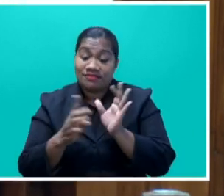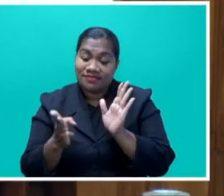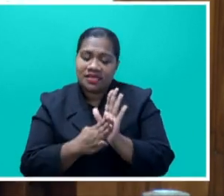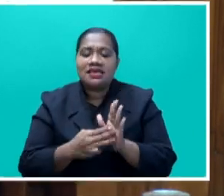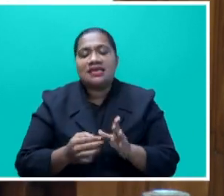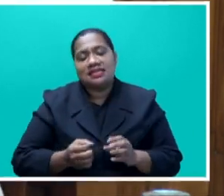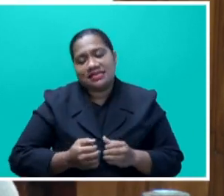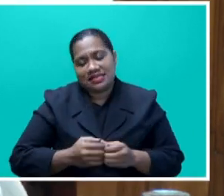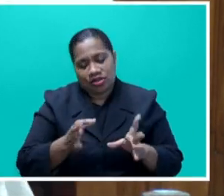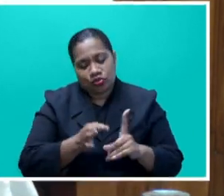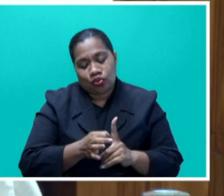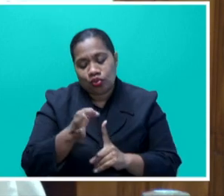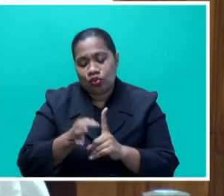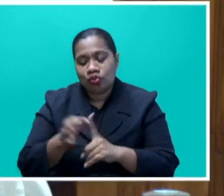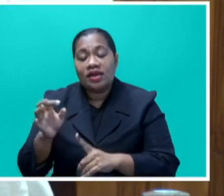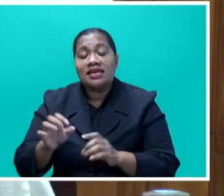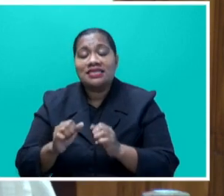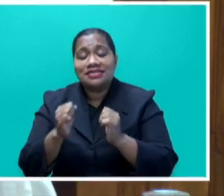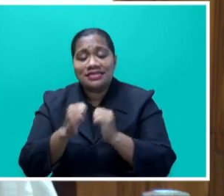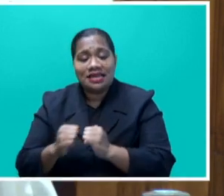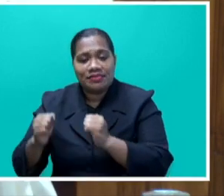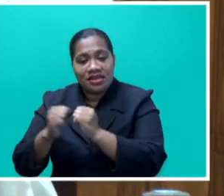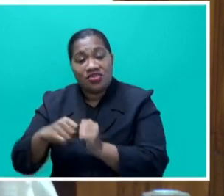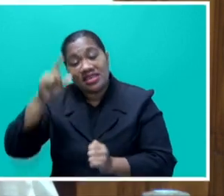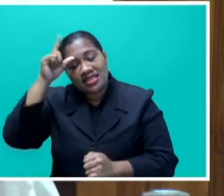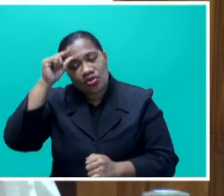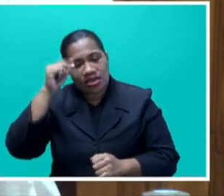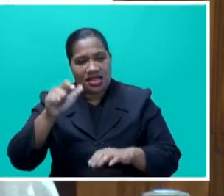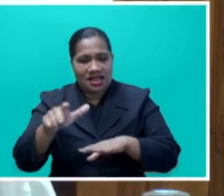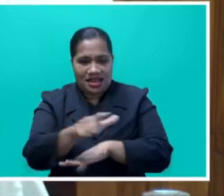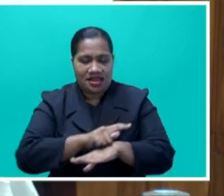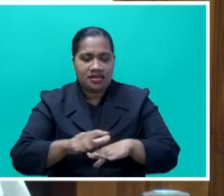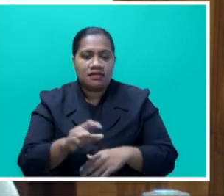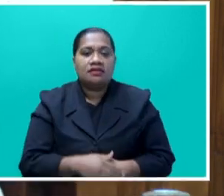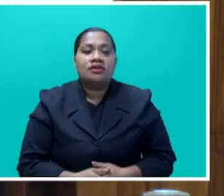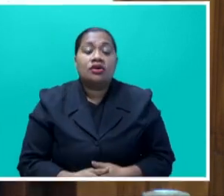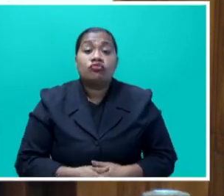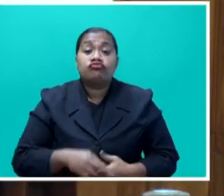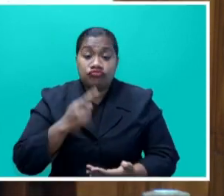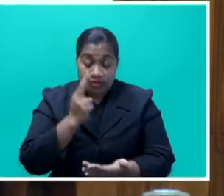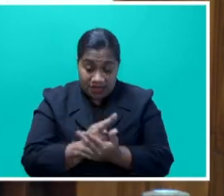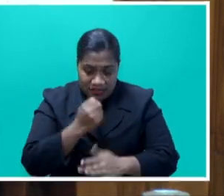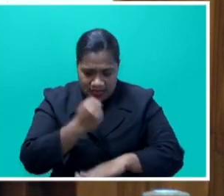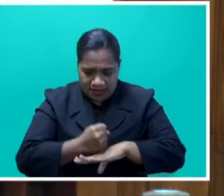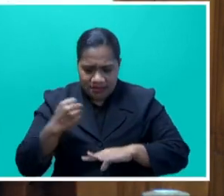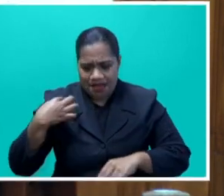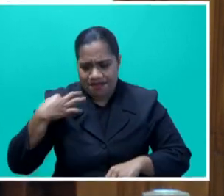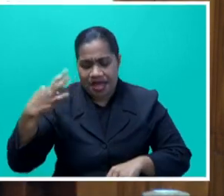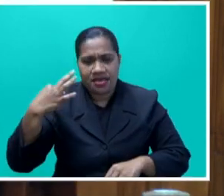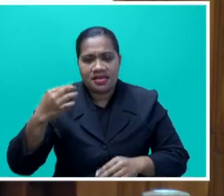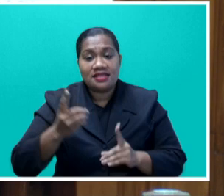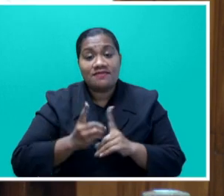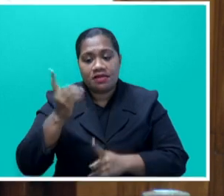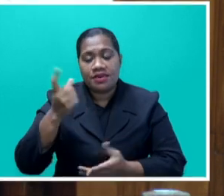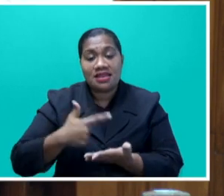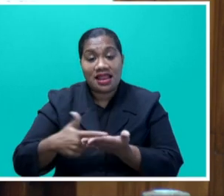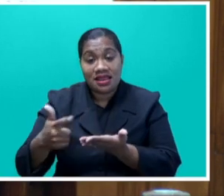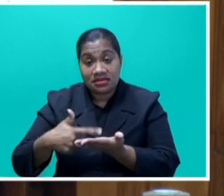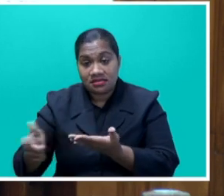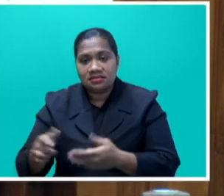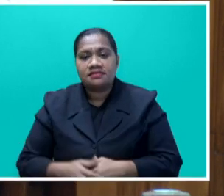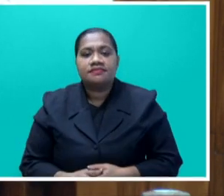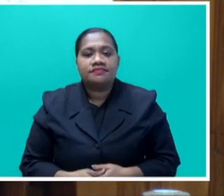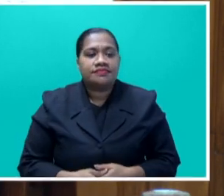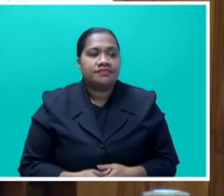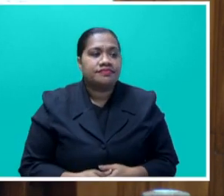on Itoke land. In reality, when the government acquires a development lease, the land premium and